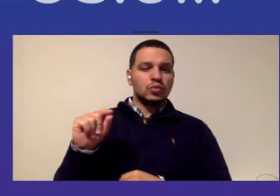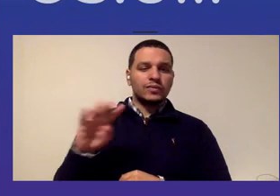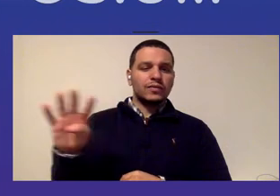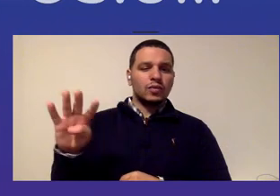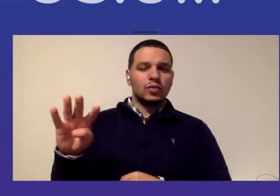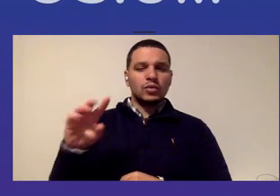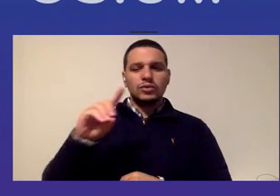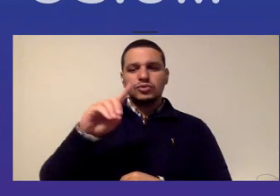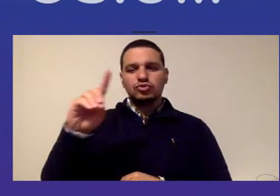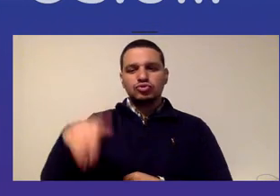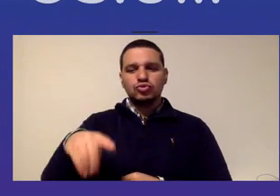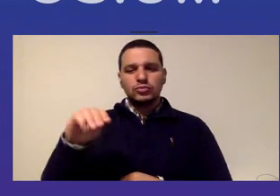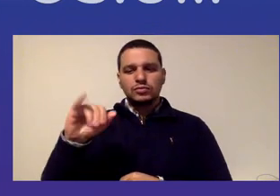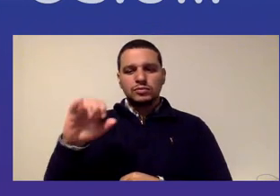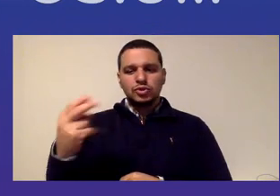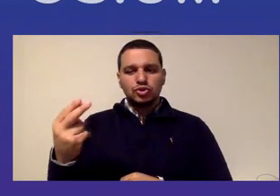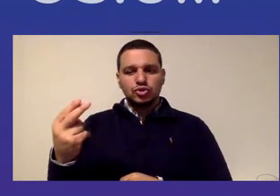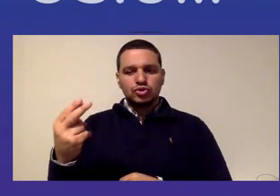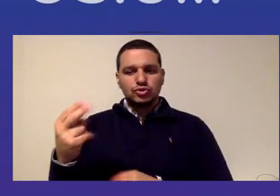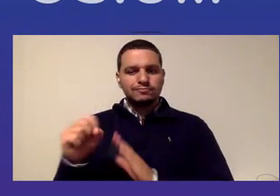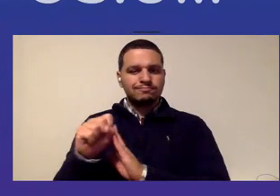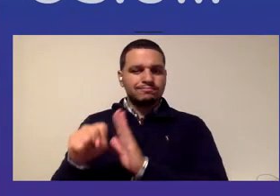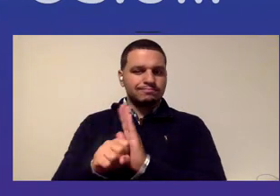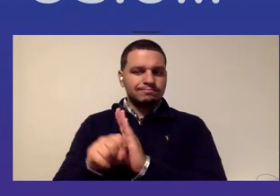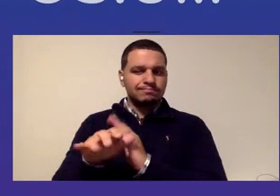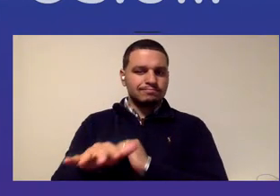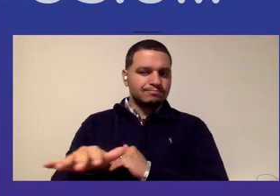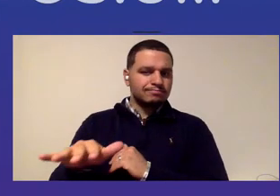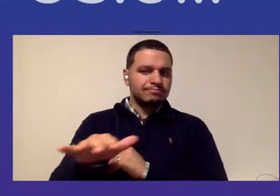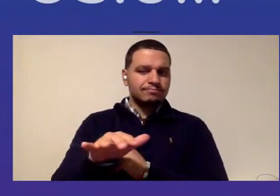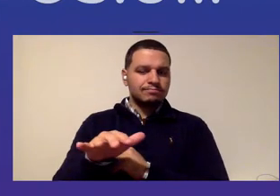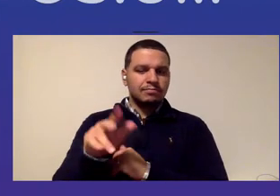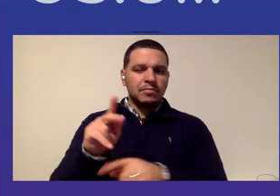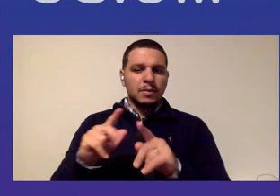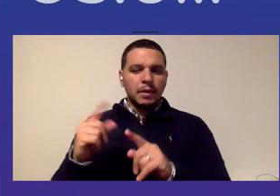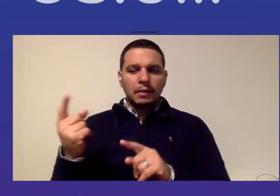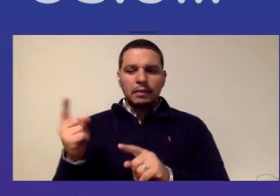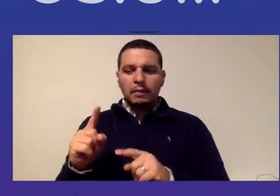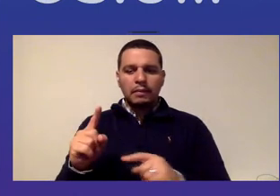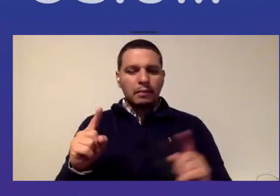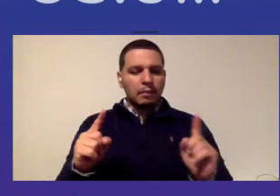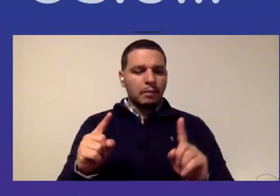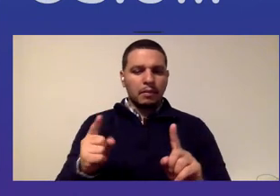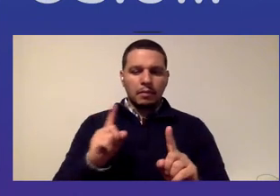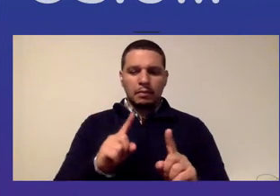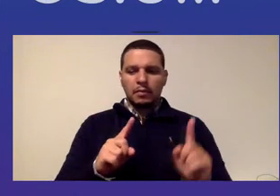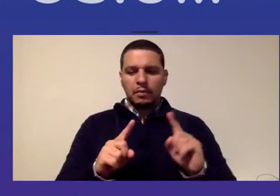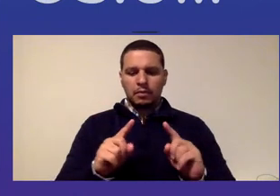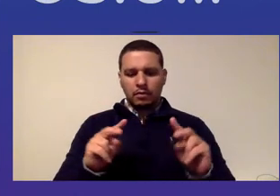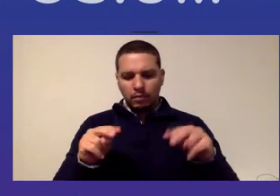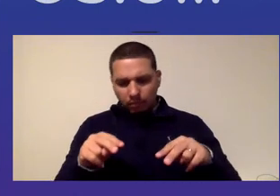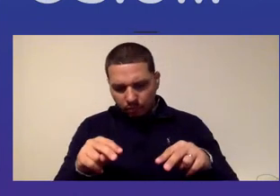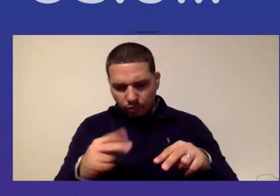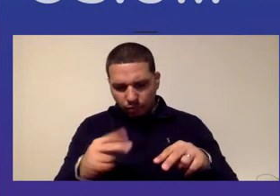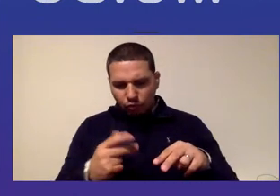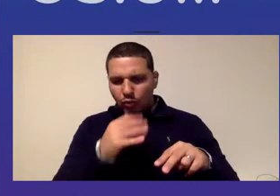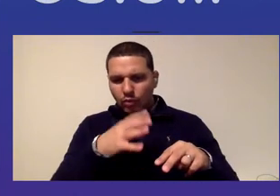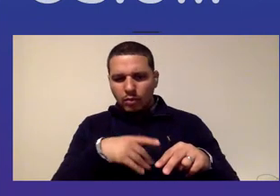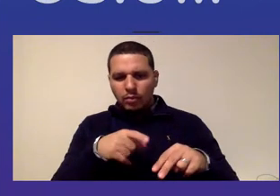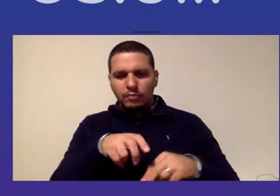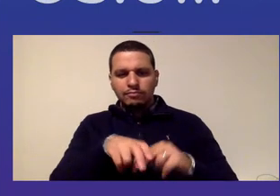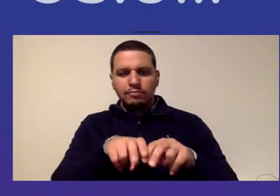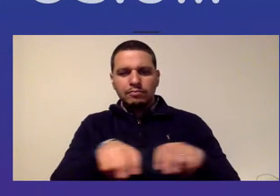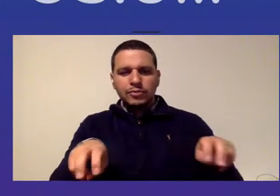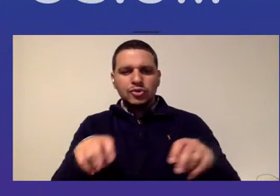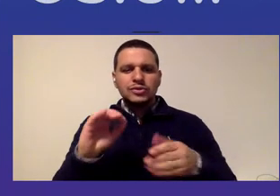Michigan. A small crowd has gathered around three young women moving in front of a bench at a city bus